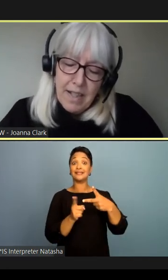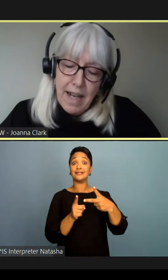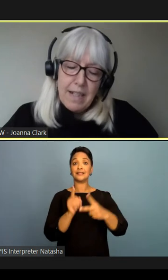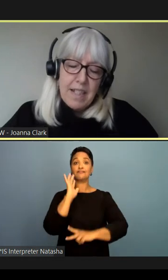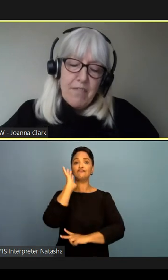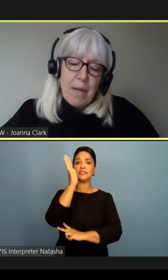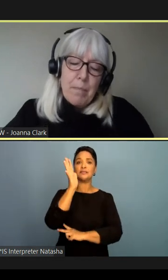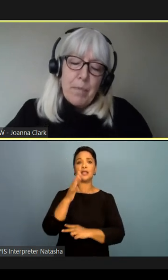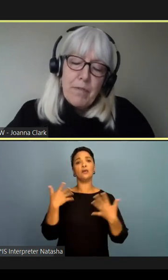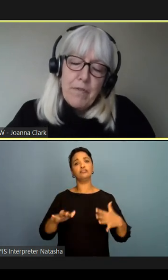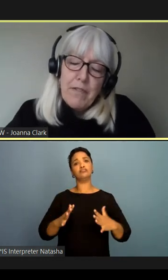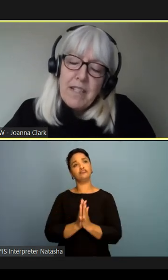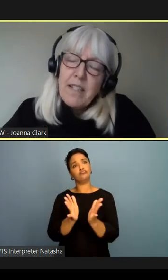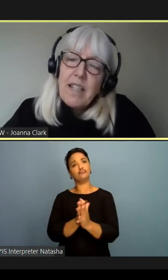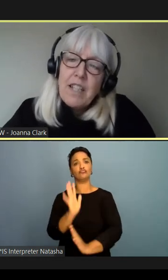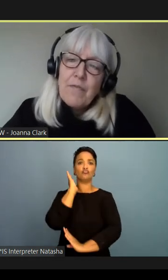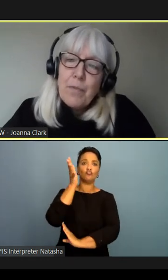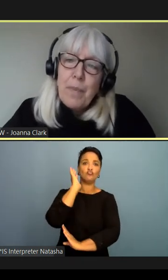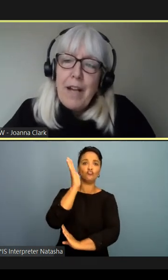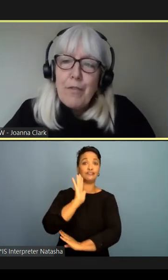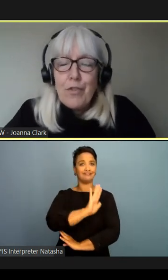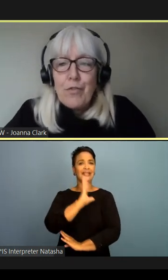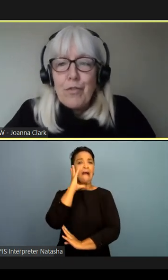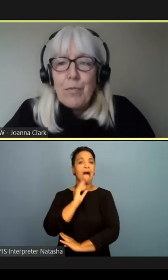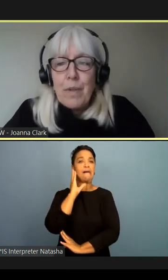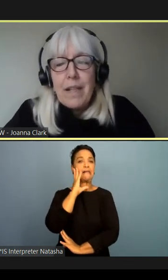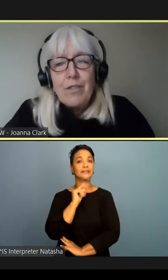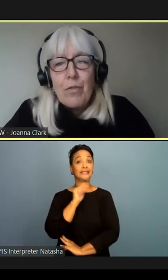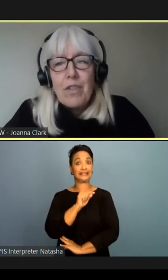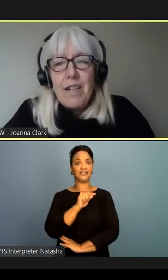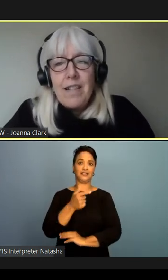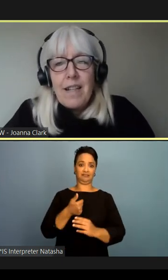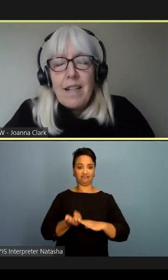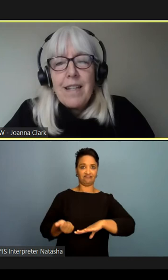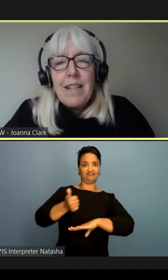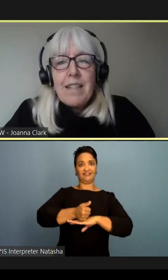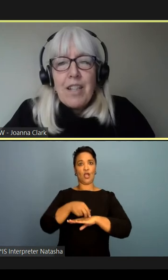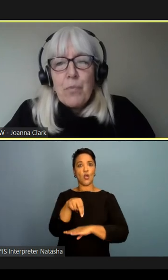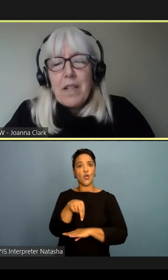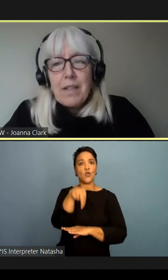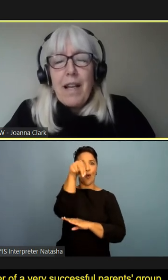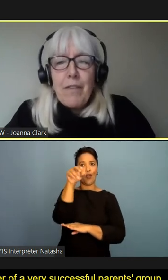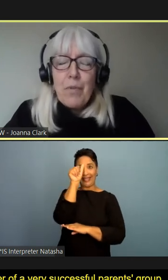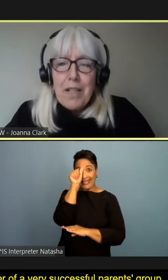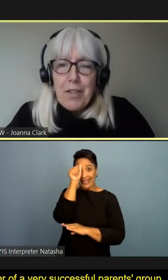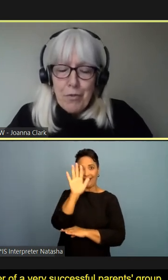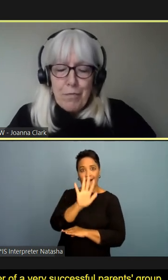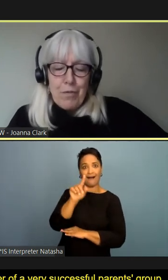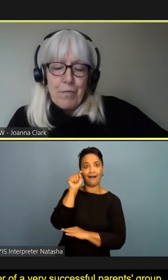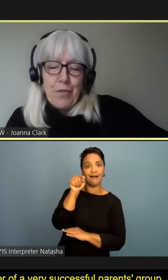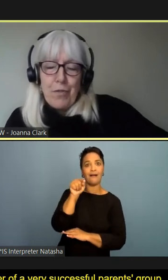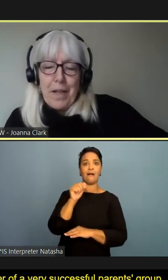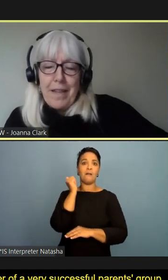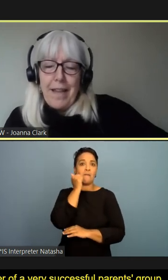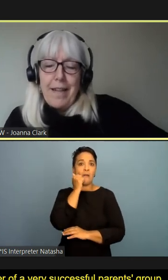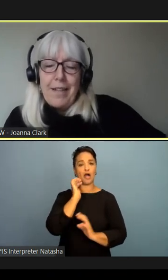as an active member of a very successful parents group in northern India. So we'll have quite a lot of food